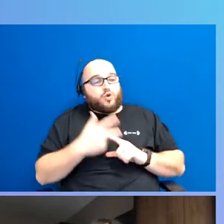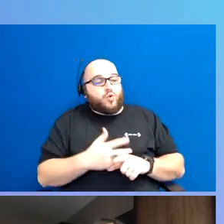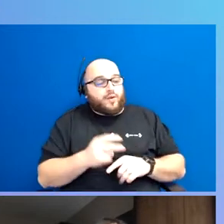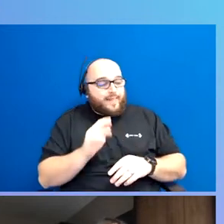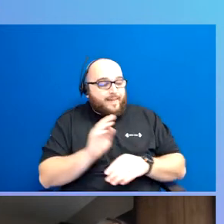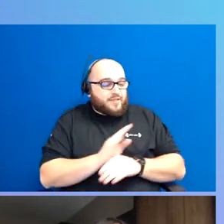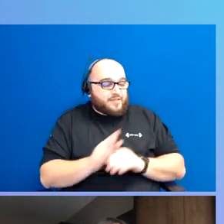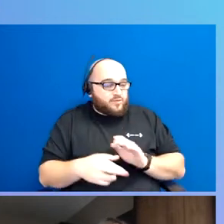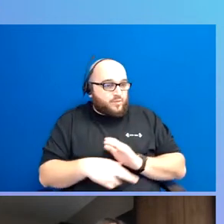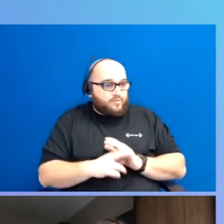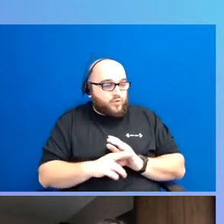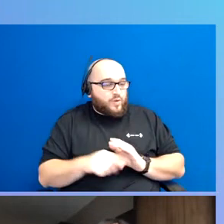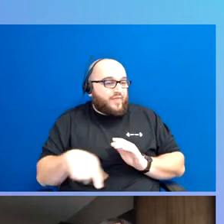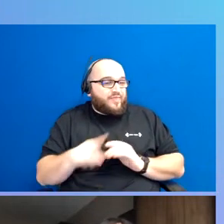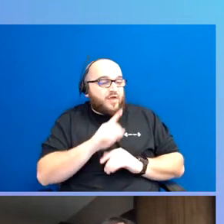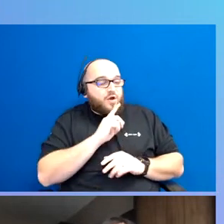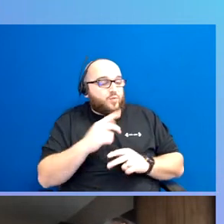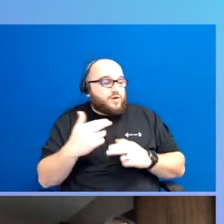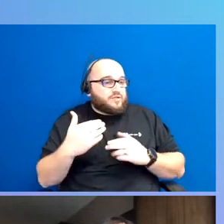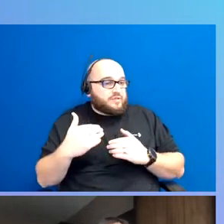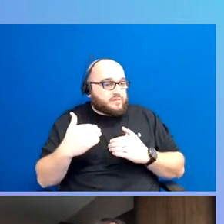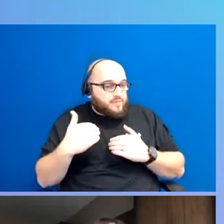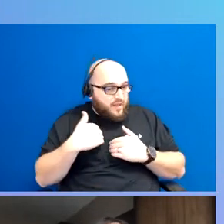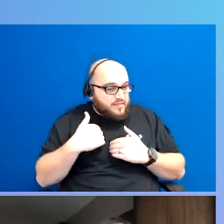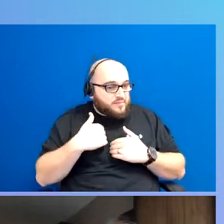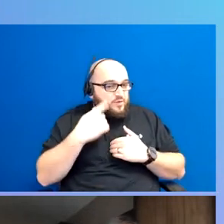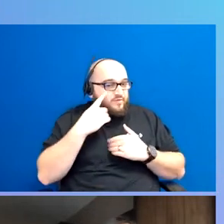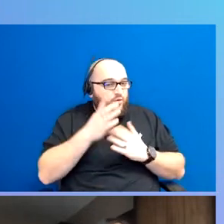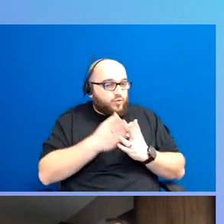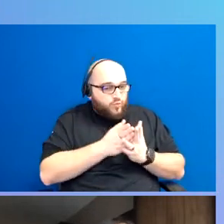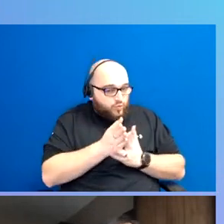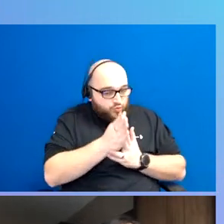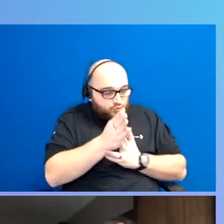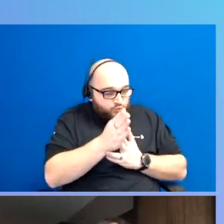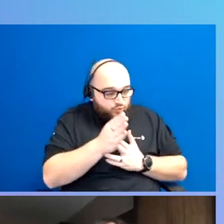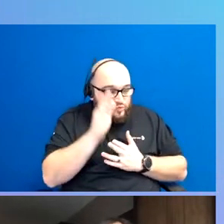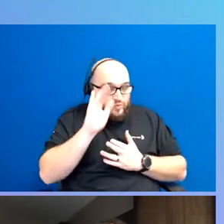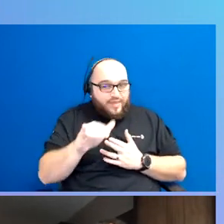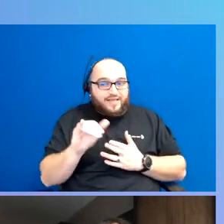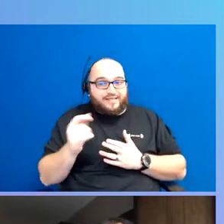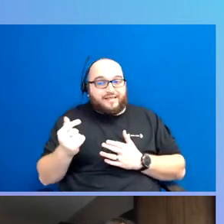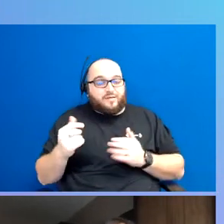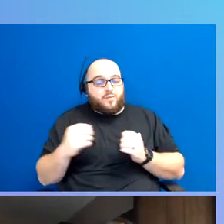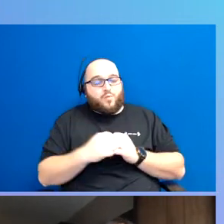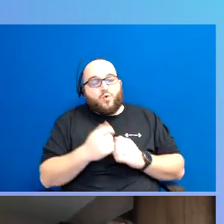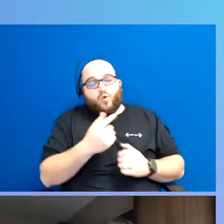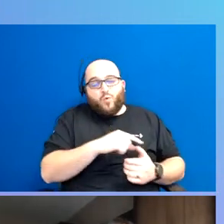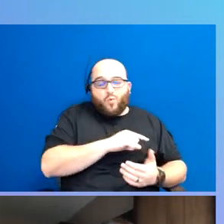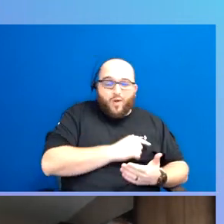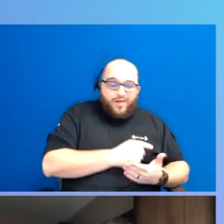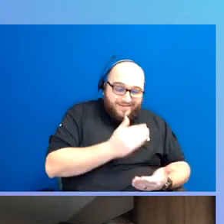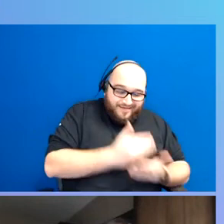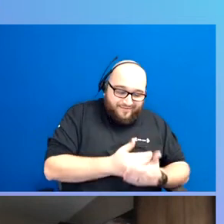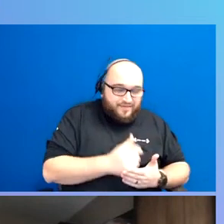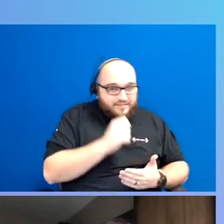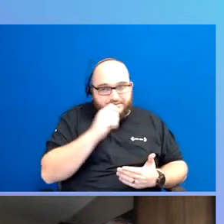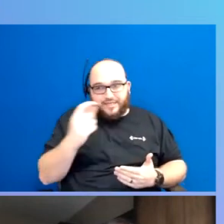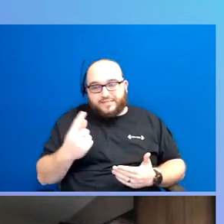reviews, they're responsible for walking you through it. So that's a little bit more qualitative. It's not something you can